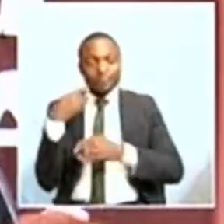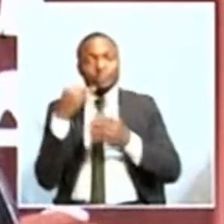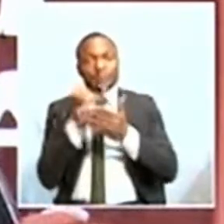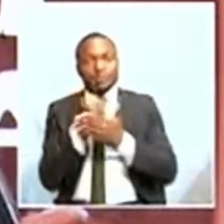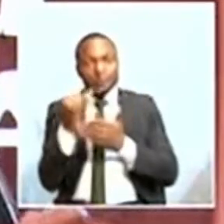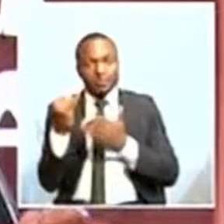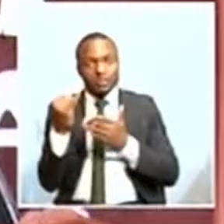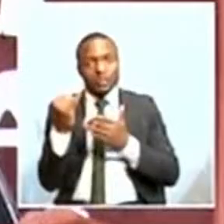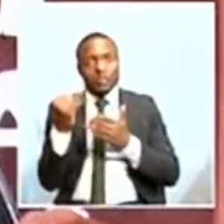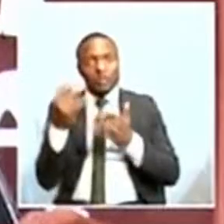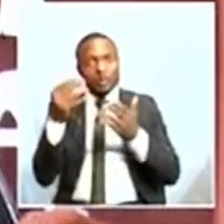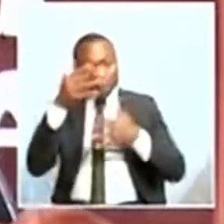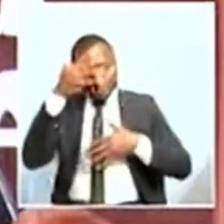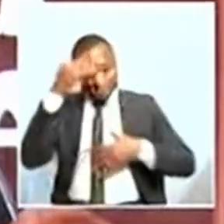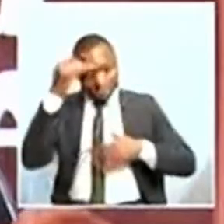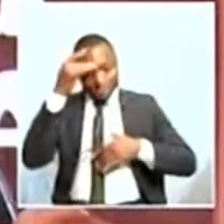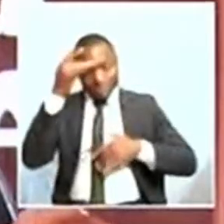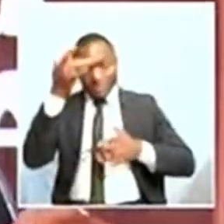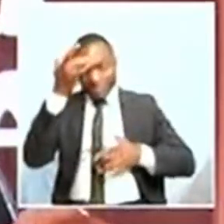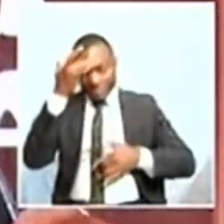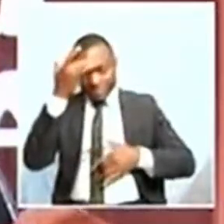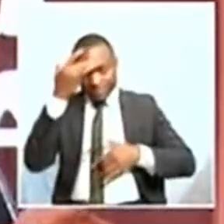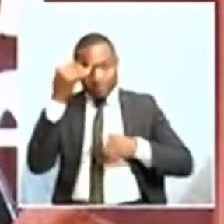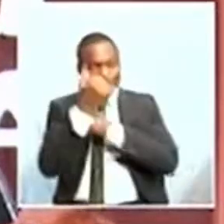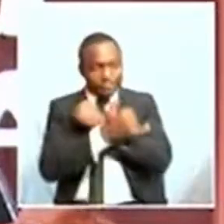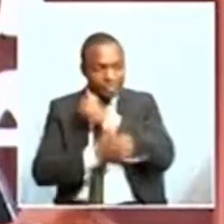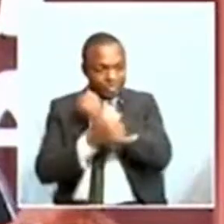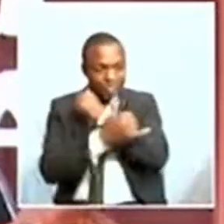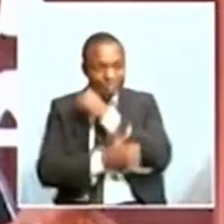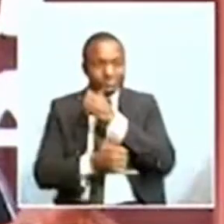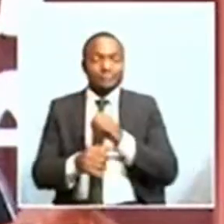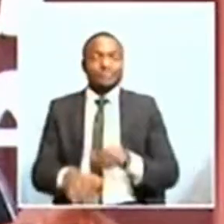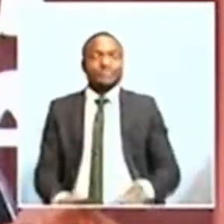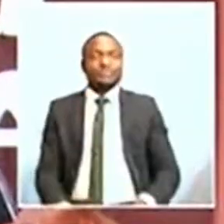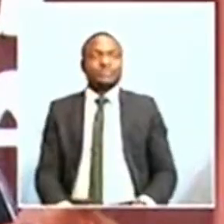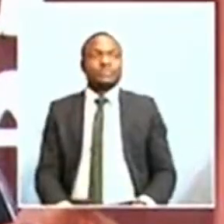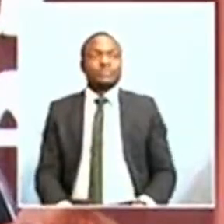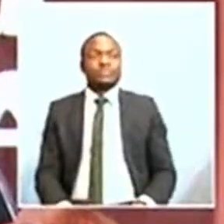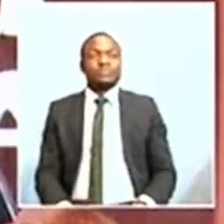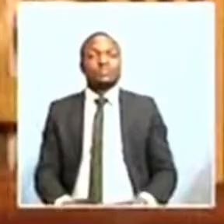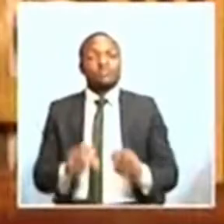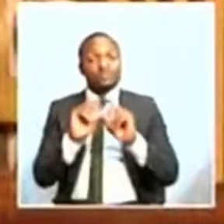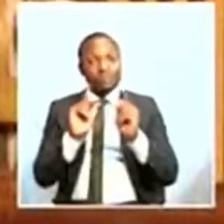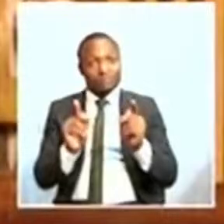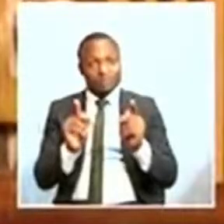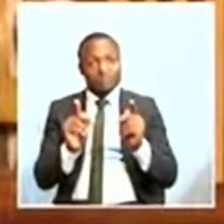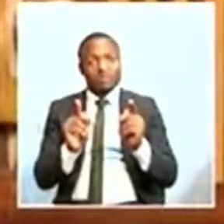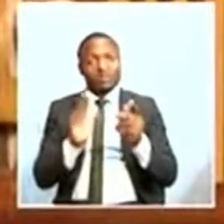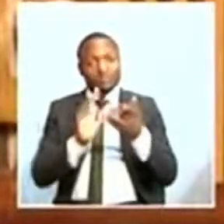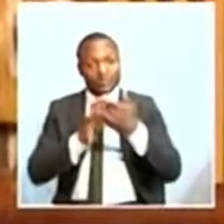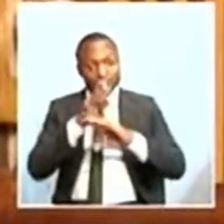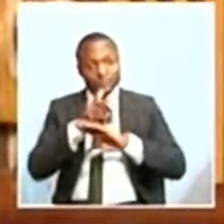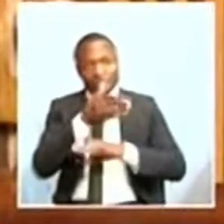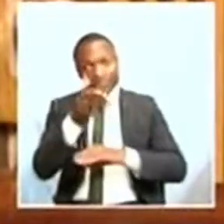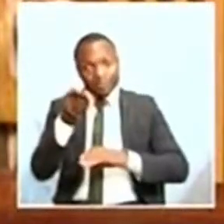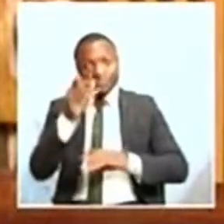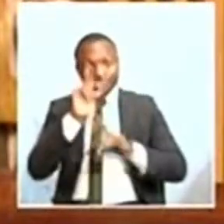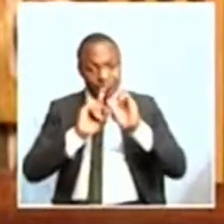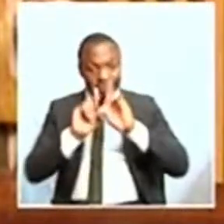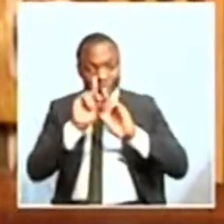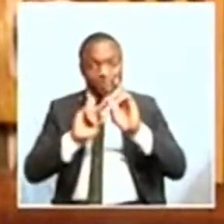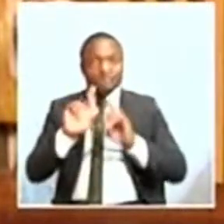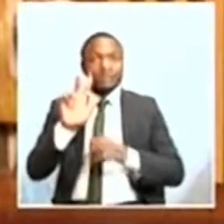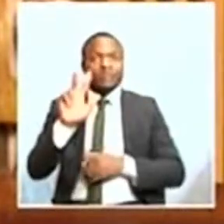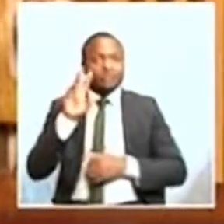the country, and details of this will be given to you at a later stage. Okay, so then after the consideration of those